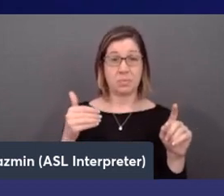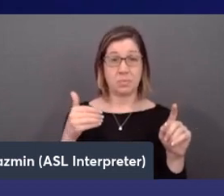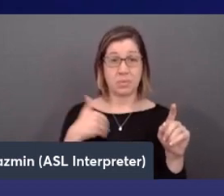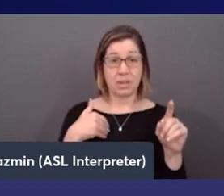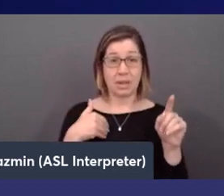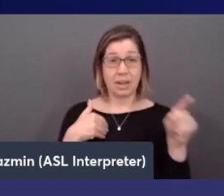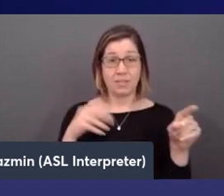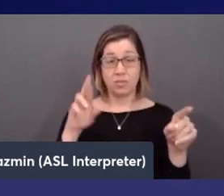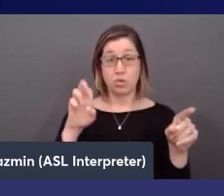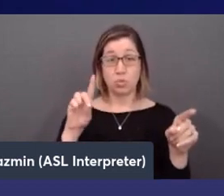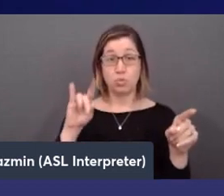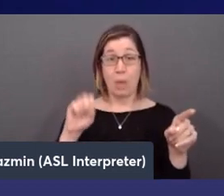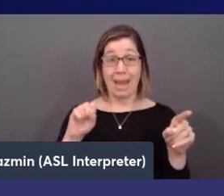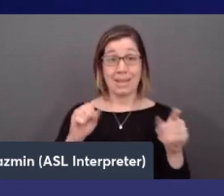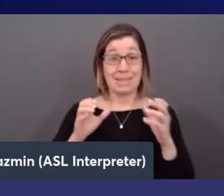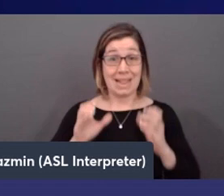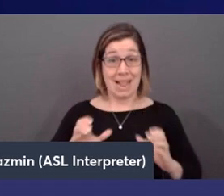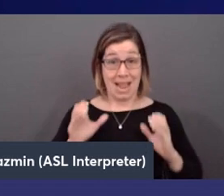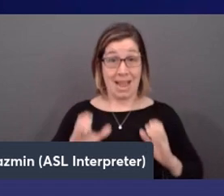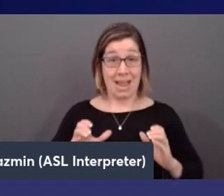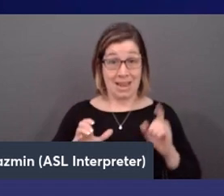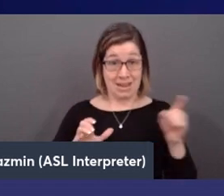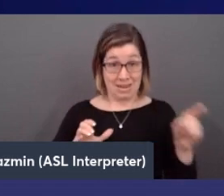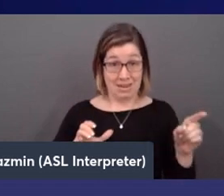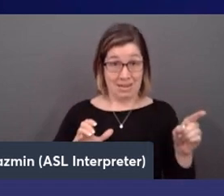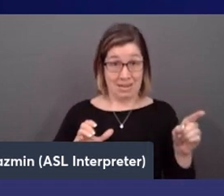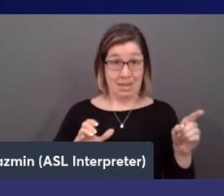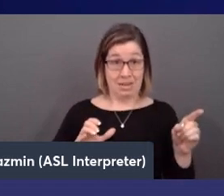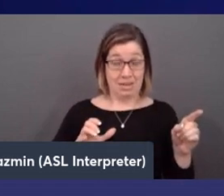as it's a Redis cluster aware client, you will be able to